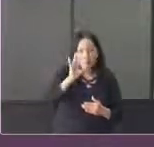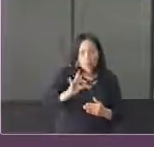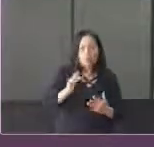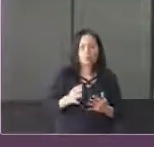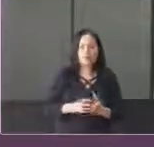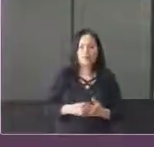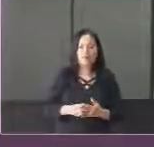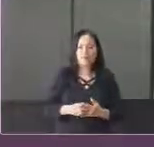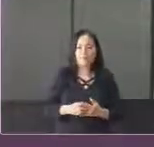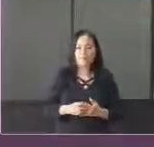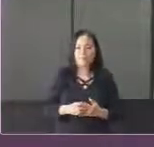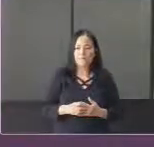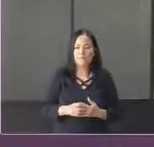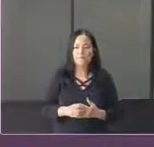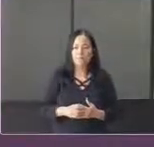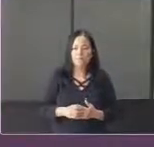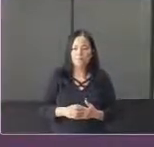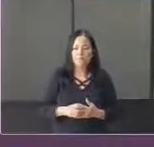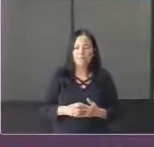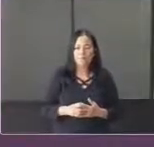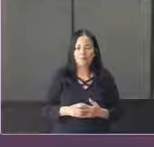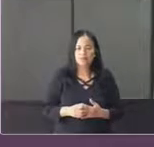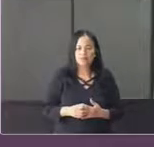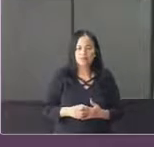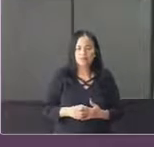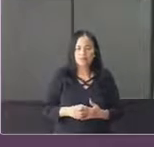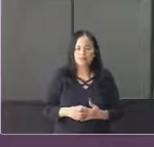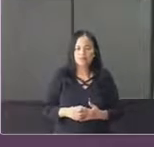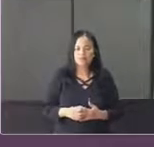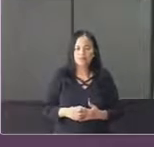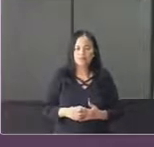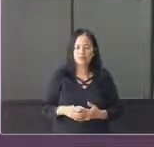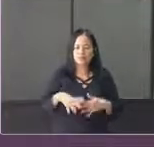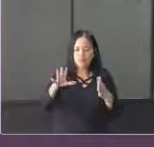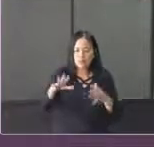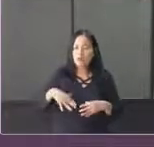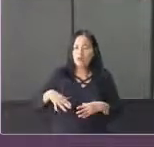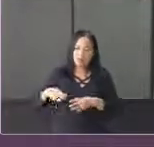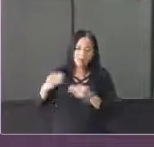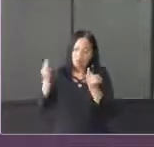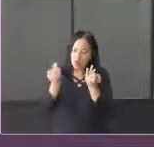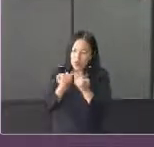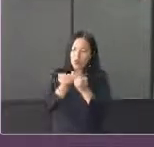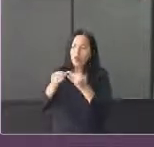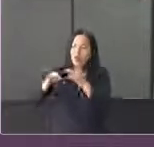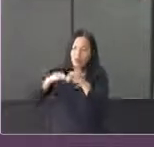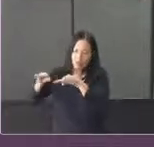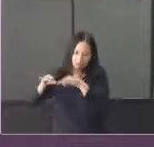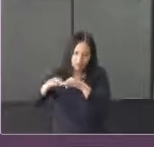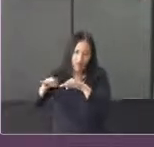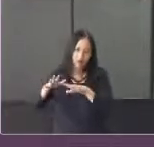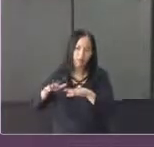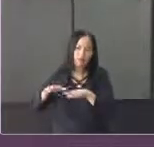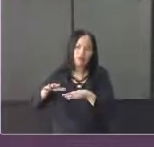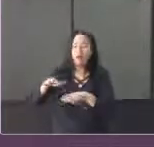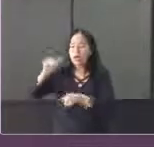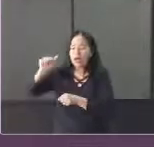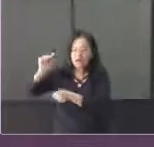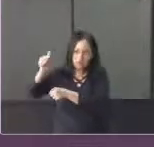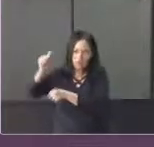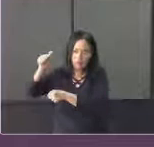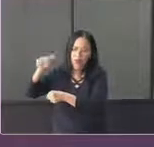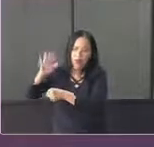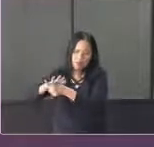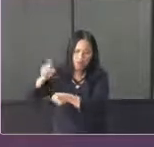the different city hall and all the different spaces to be filled